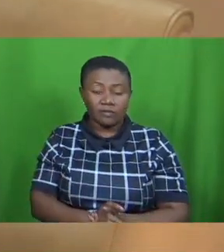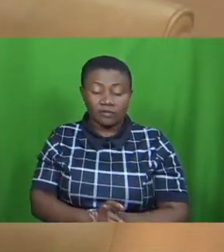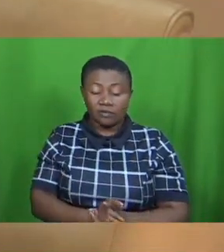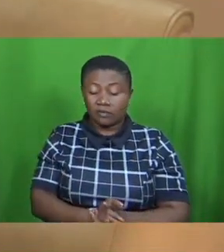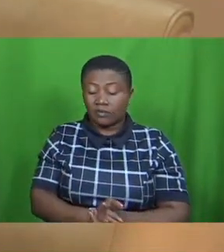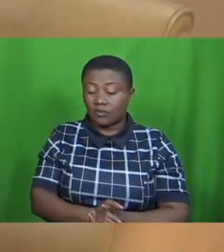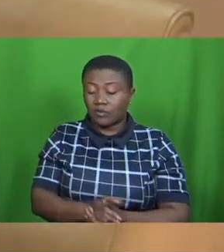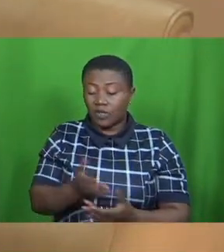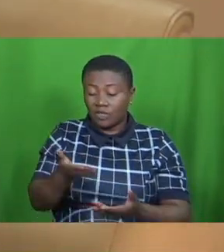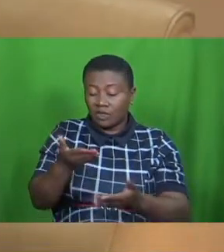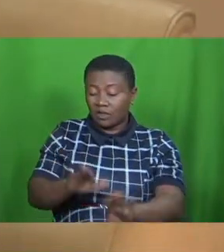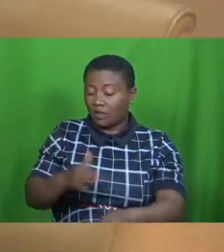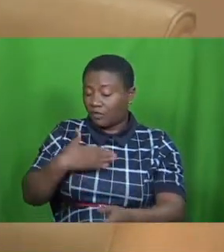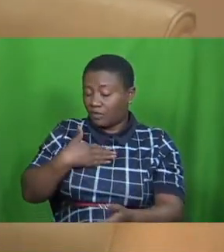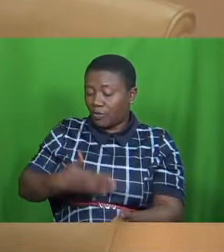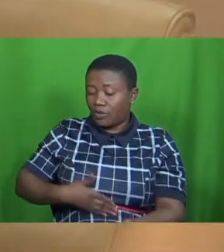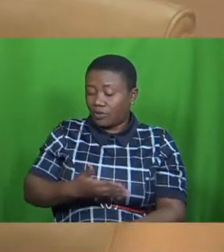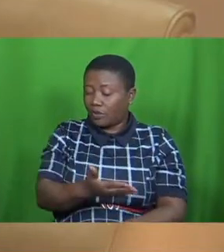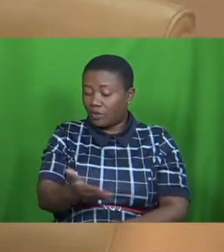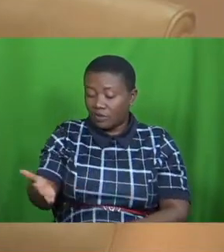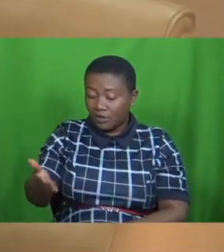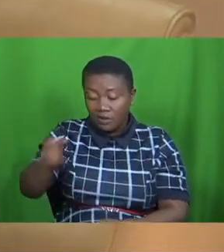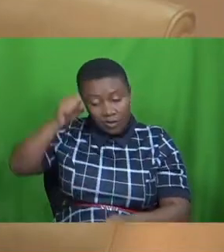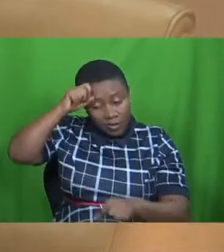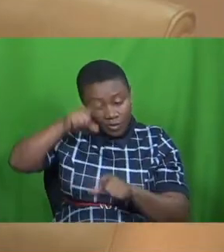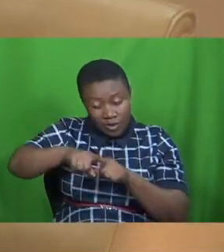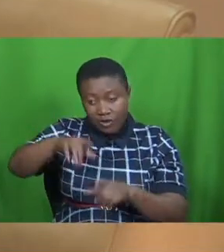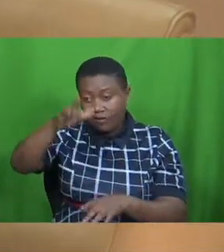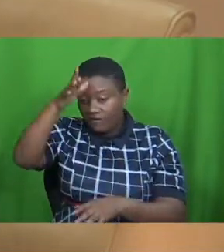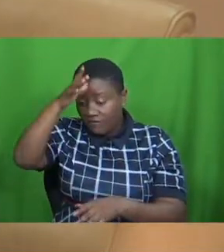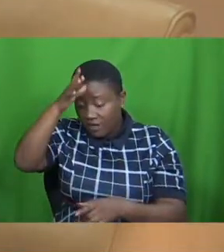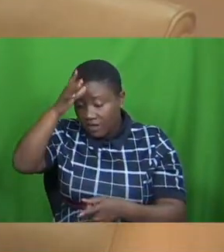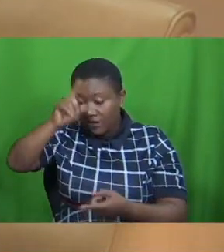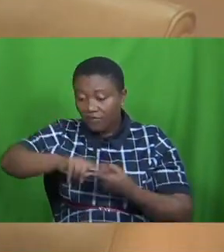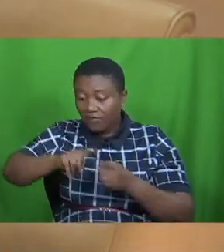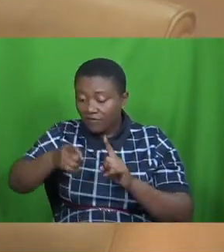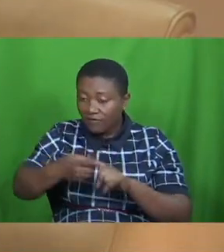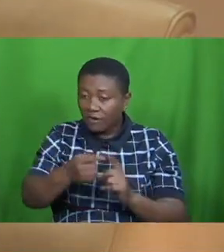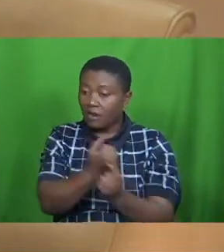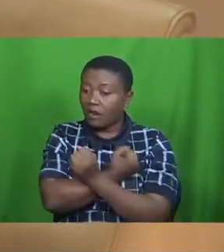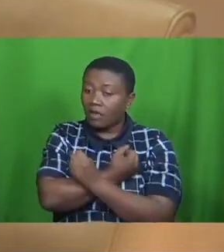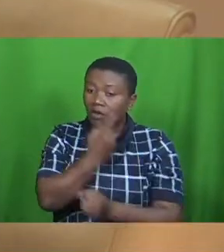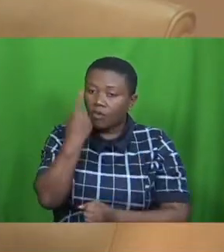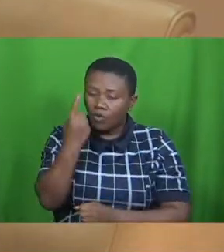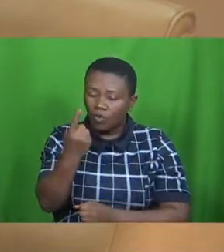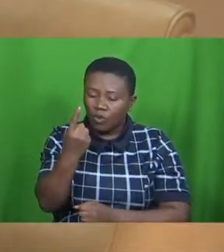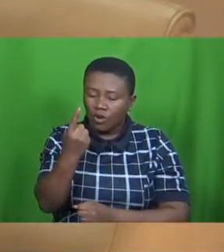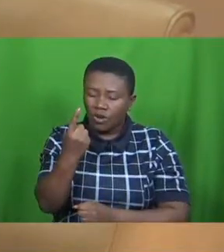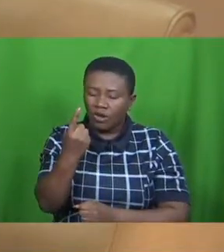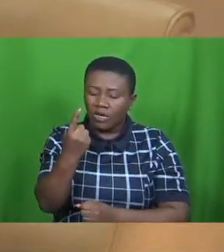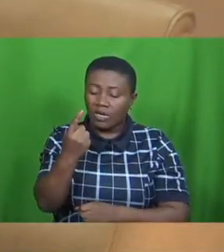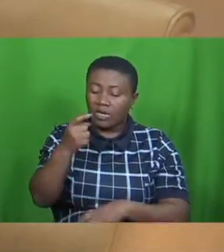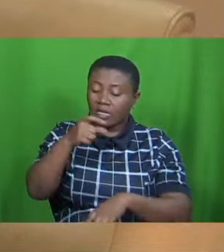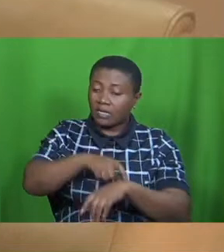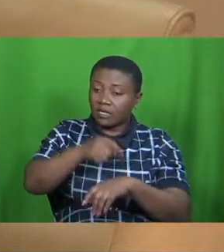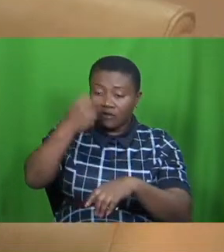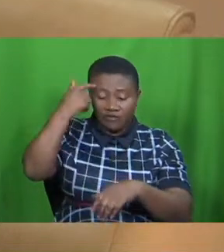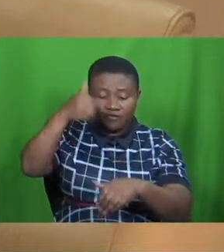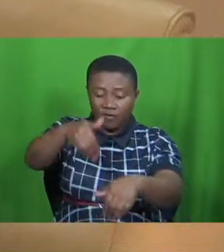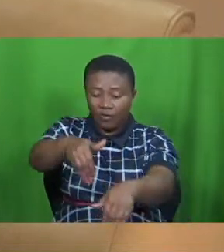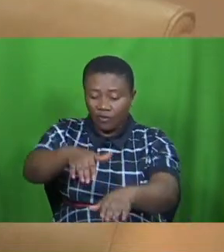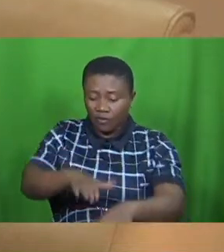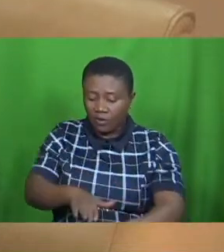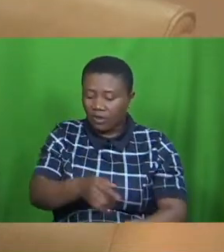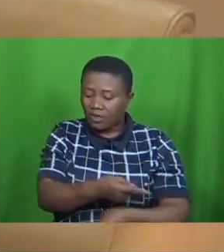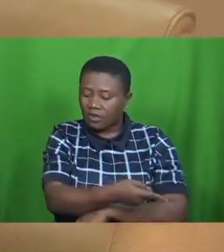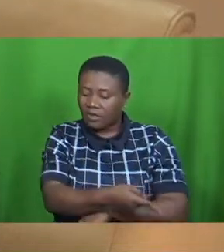remains of our brother, father, friend, and loved one, Emmanuel Oscar Medo, will go into the sand this